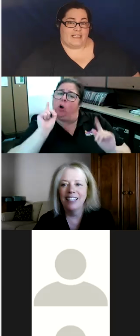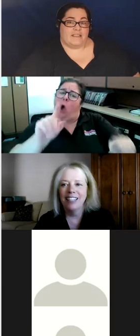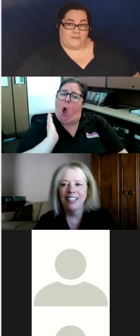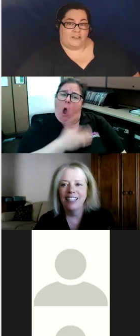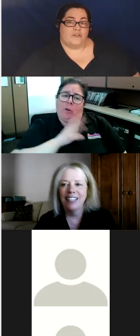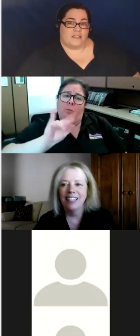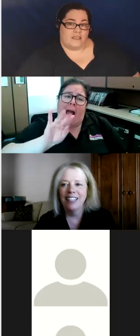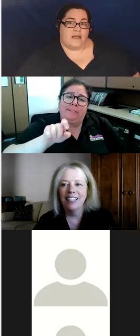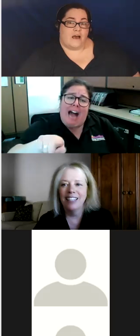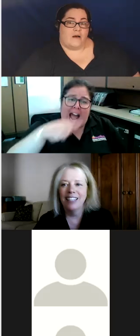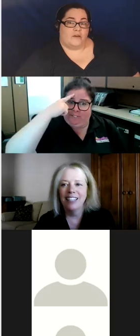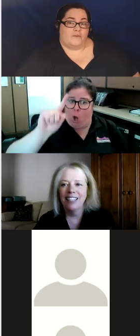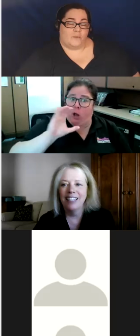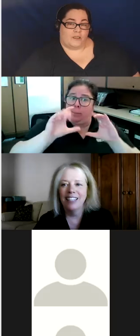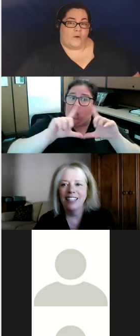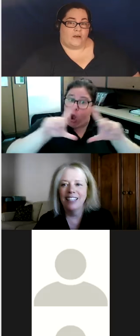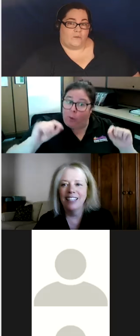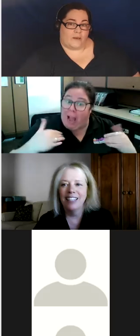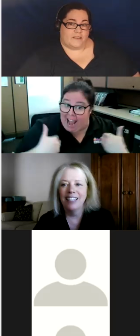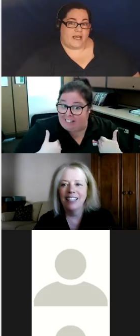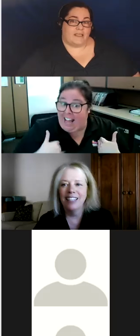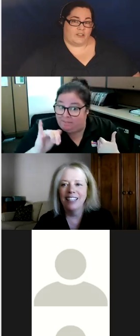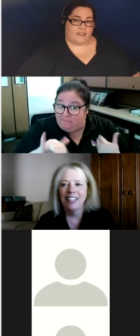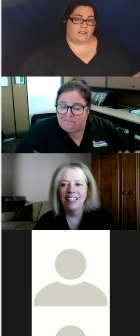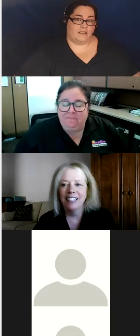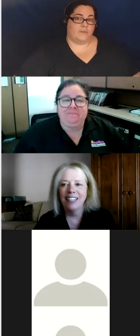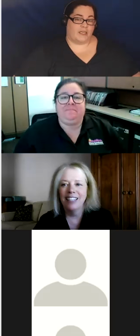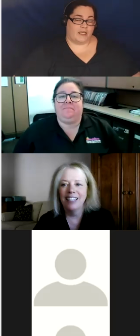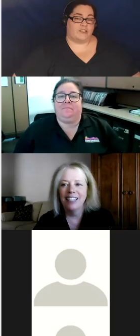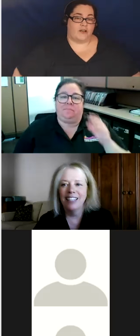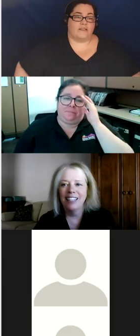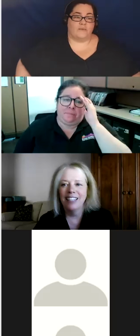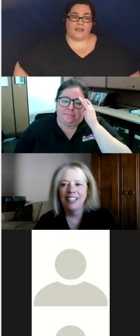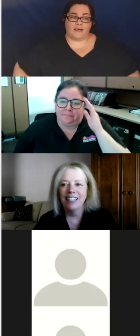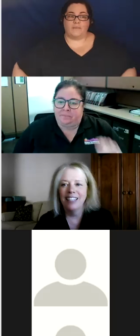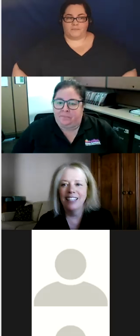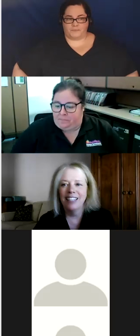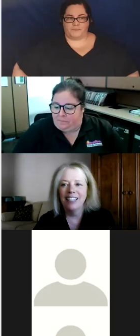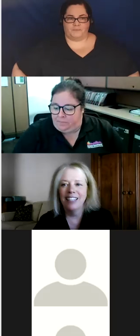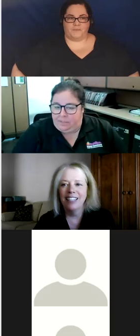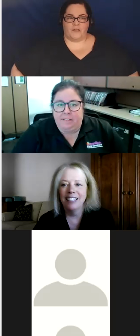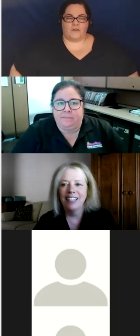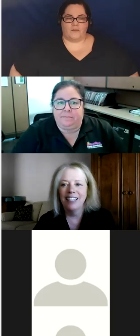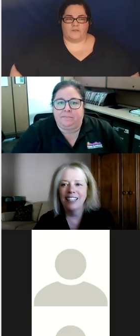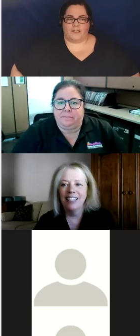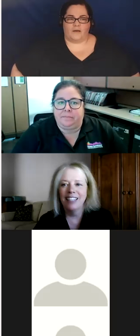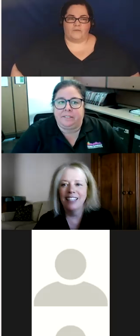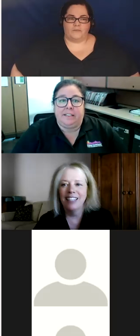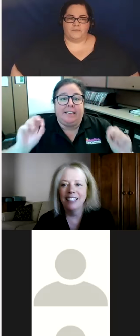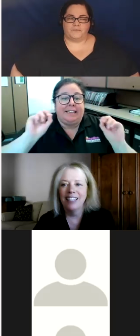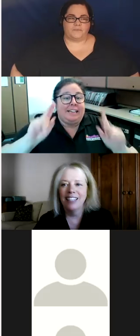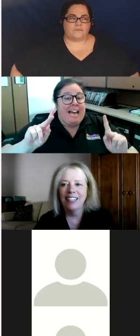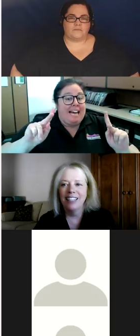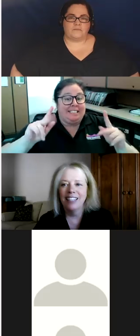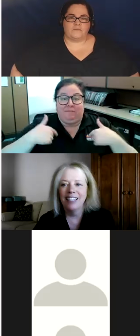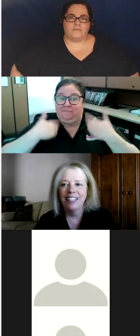vaccine sites if you're interested. If you want to go on our website and look at the communication cards that we've made up, those are very helpful.